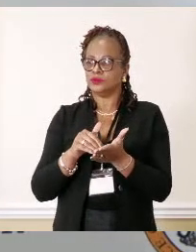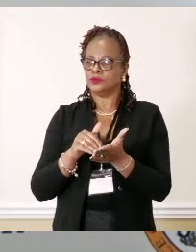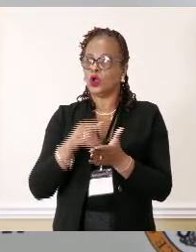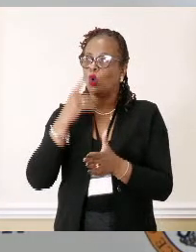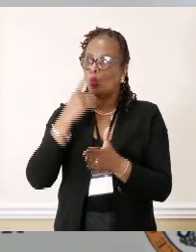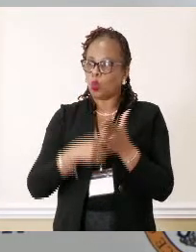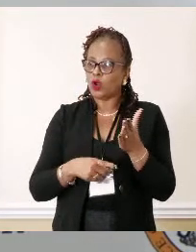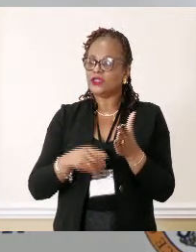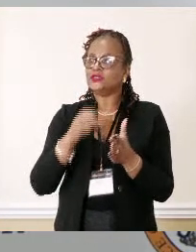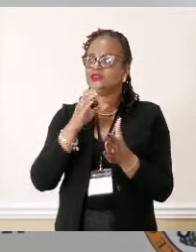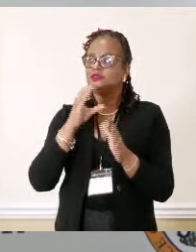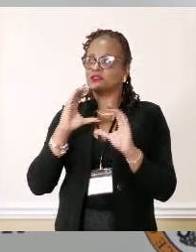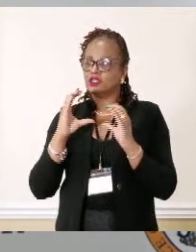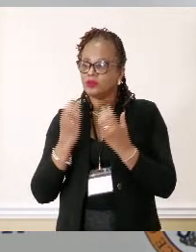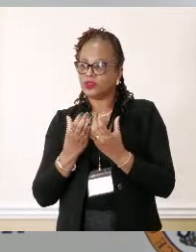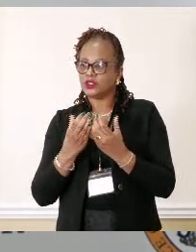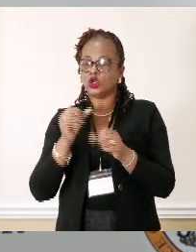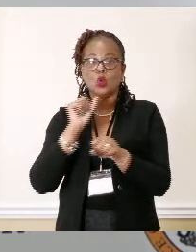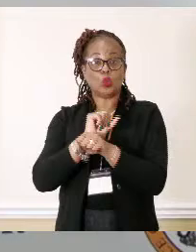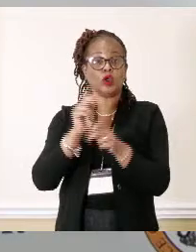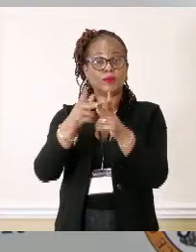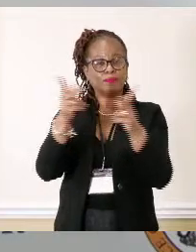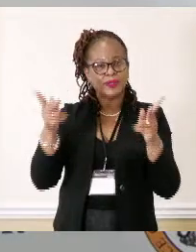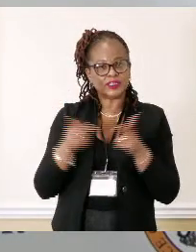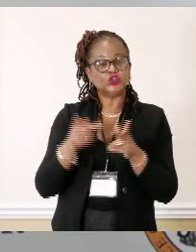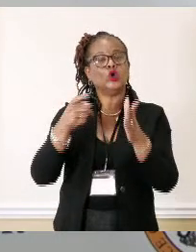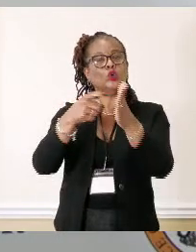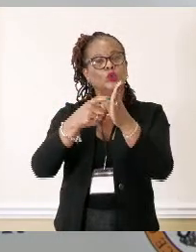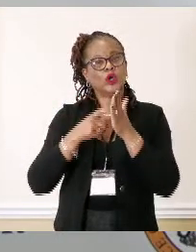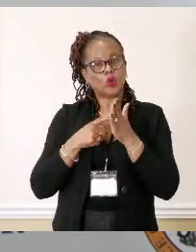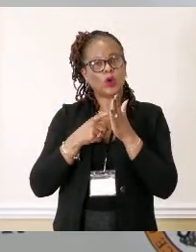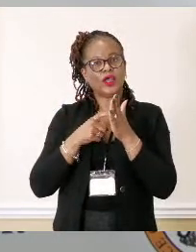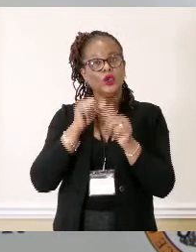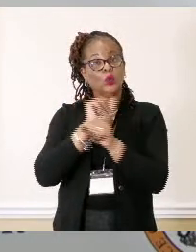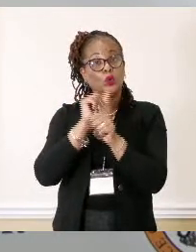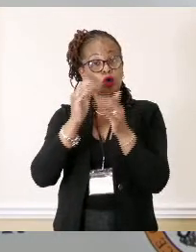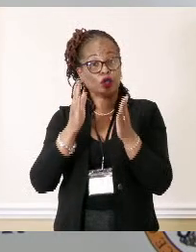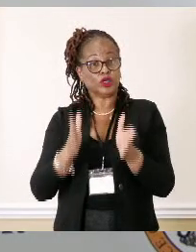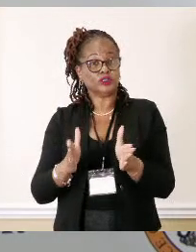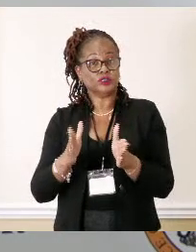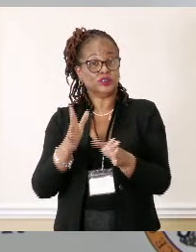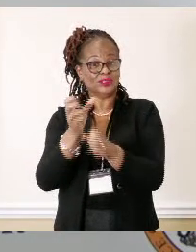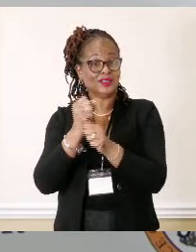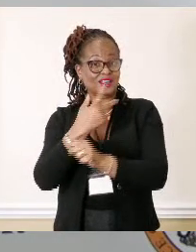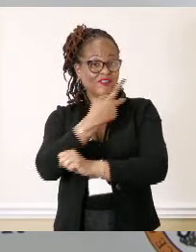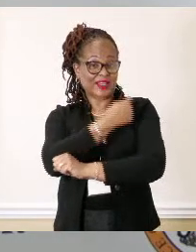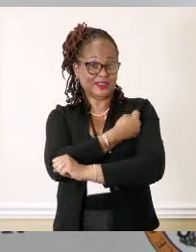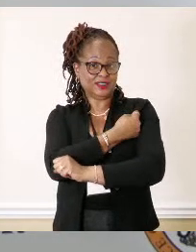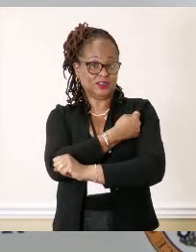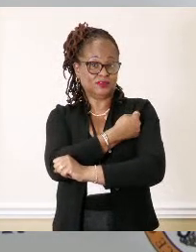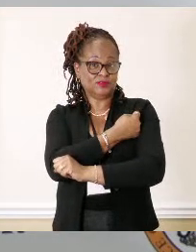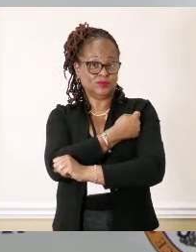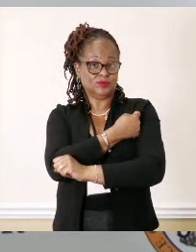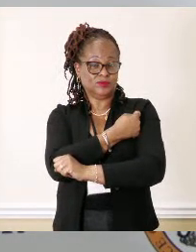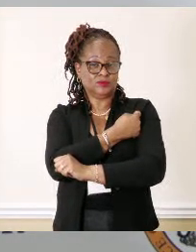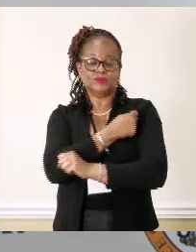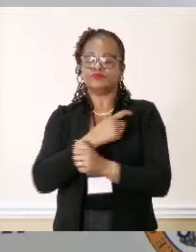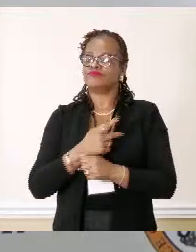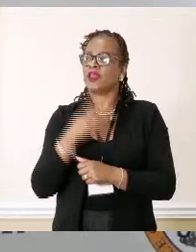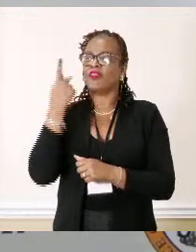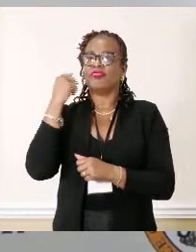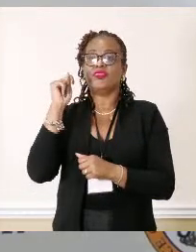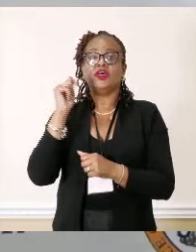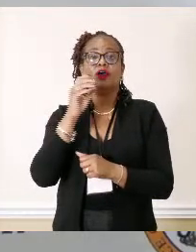the committee's position on workplaces requiring employees to take the vaccine? Uh,